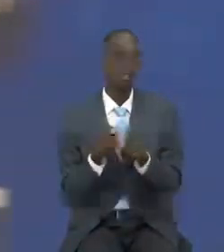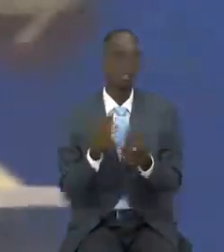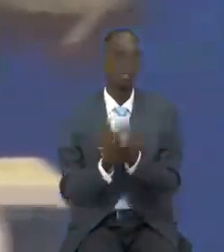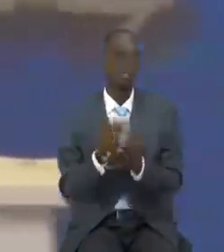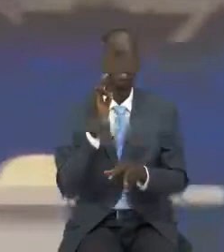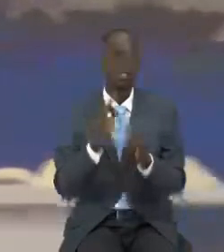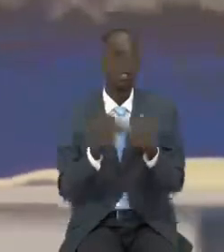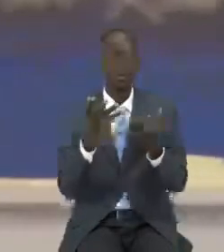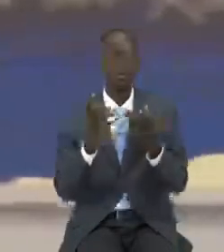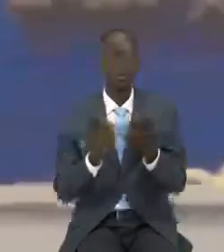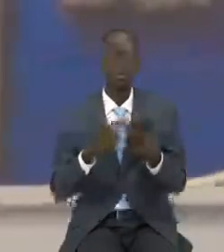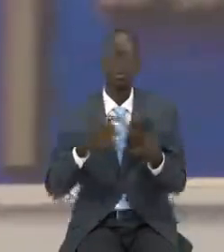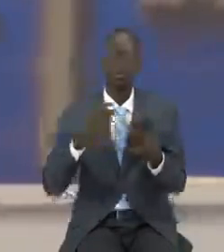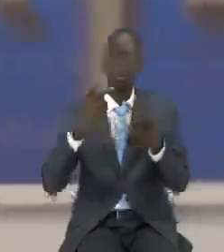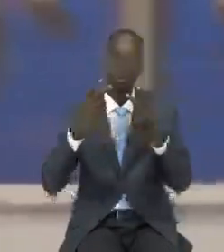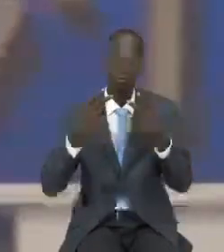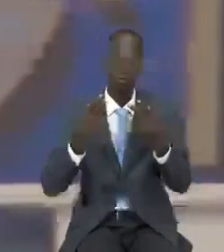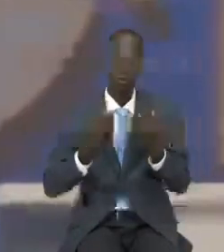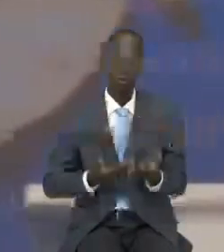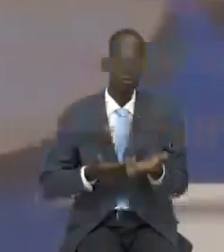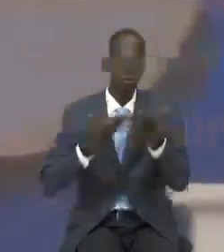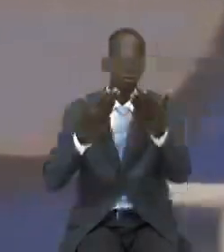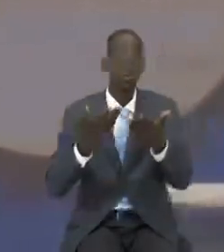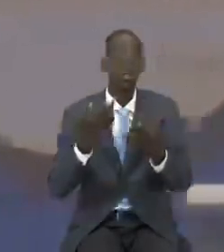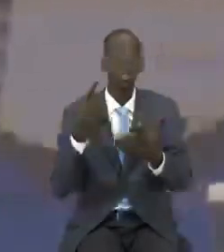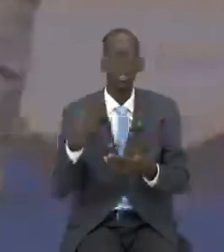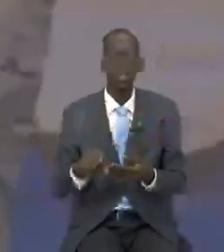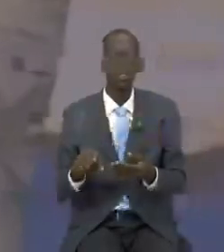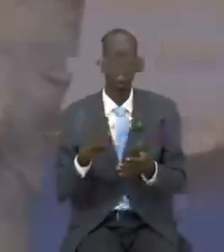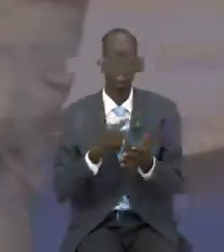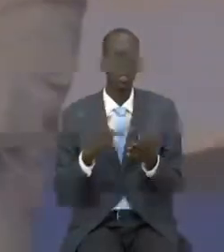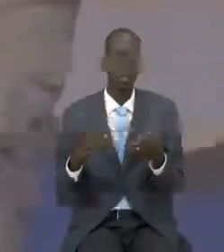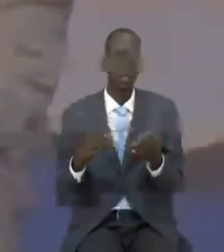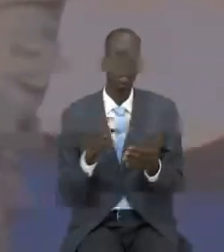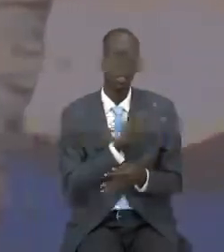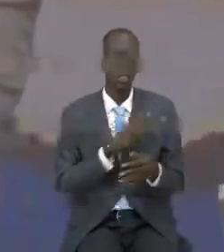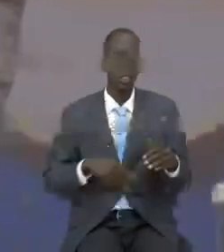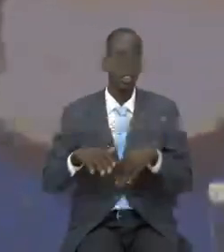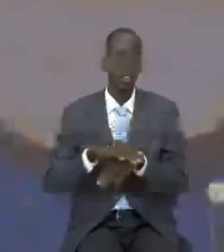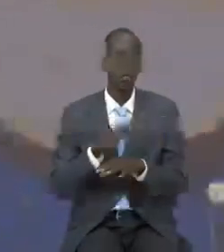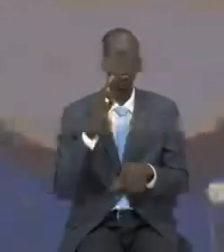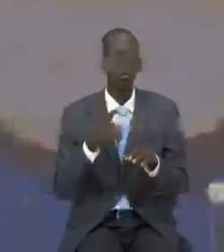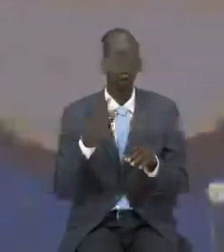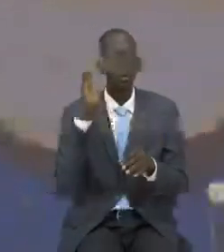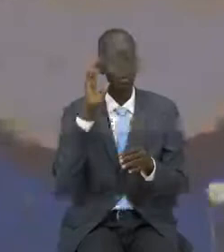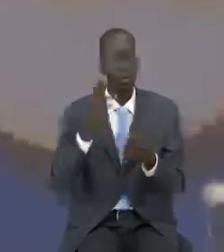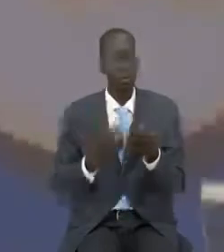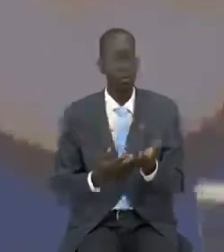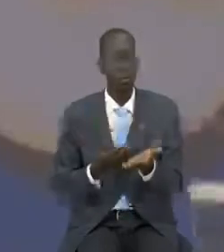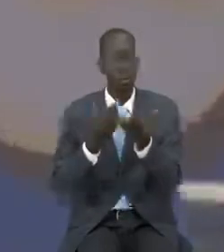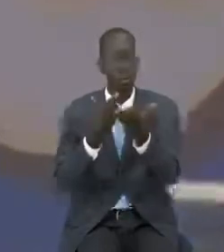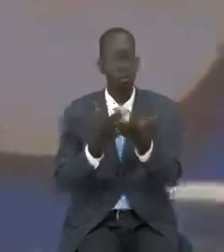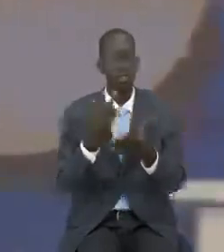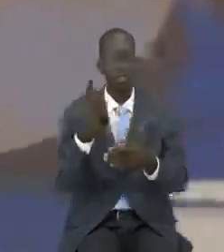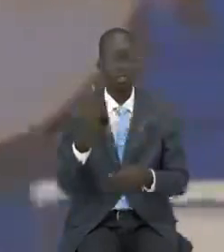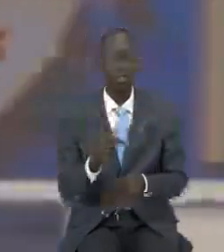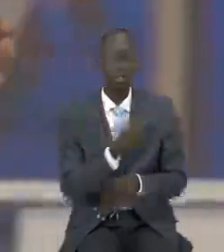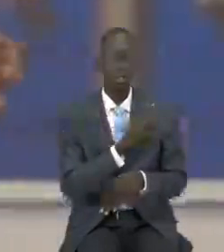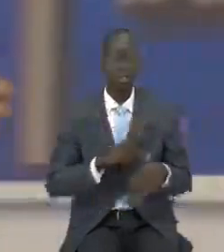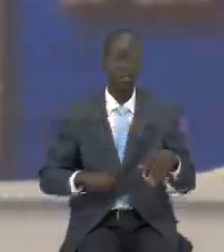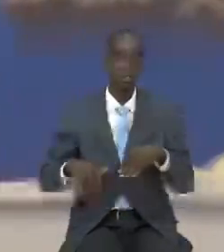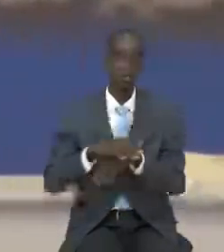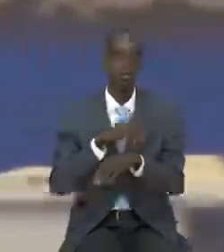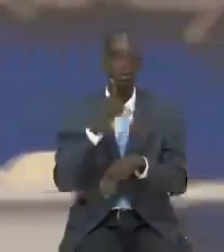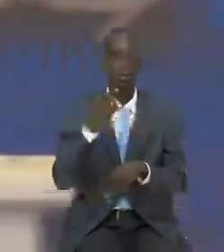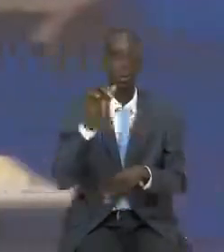if you're going to project the kingdom, if you're going to recommend the kingdom, you yourself, you have to